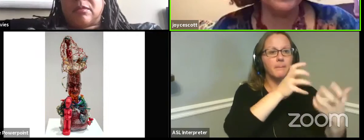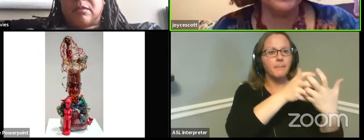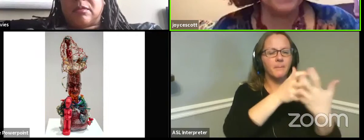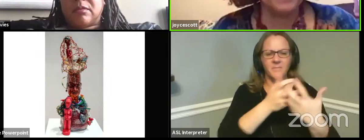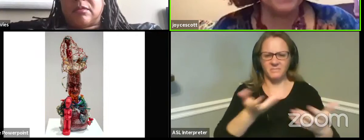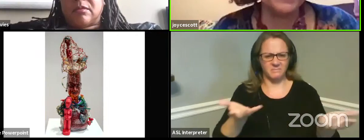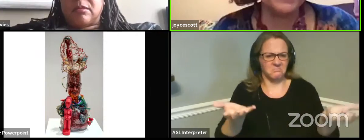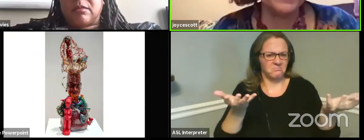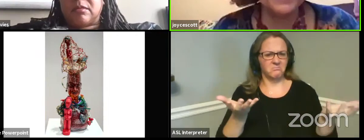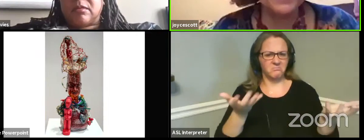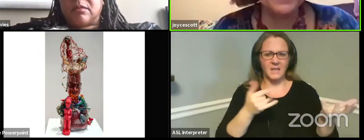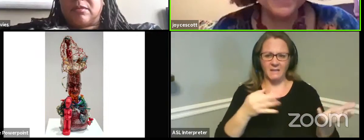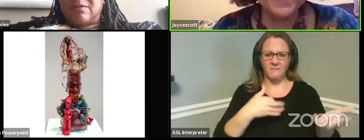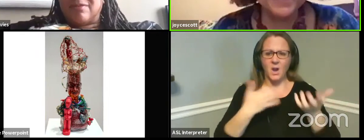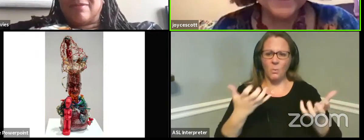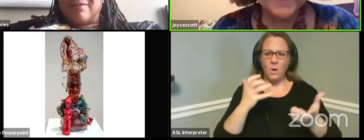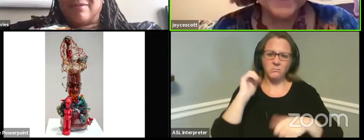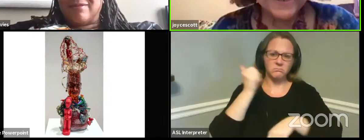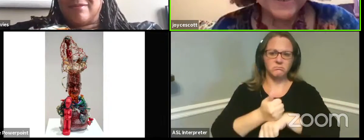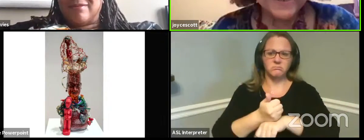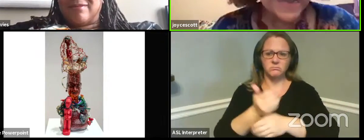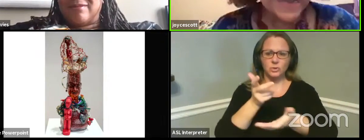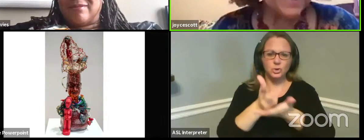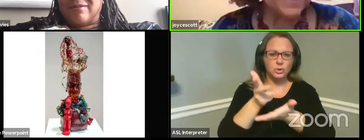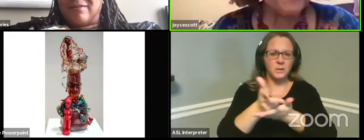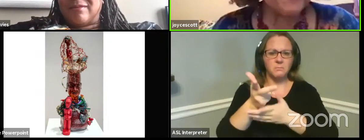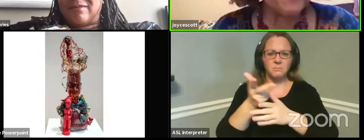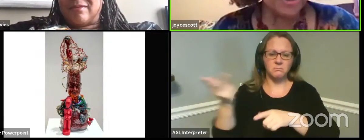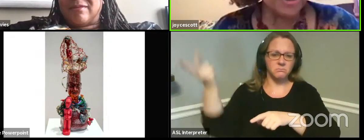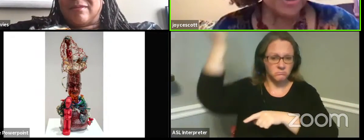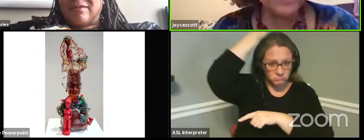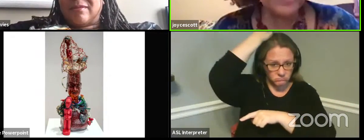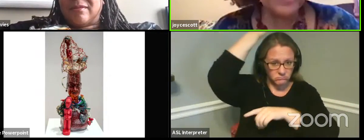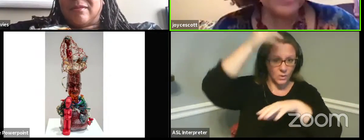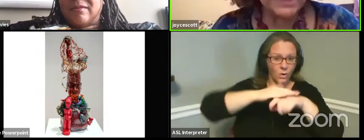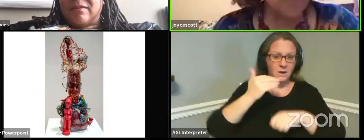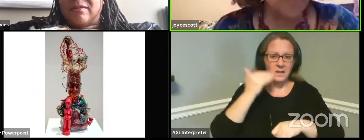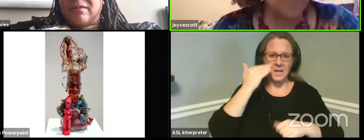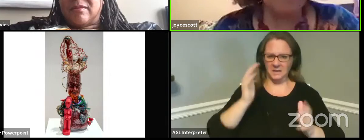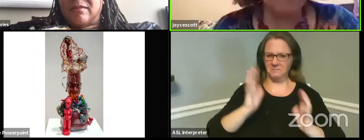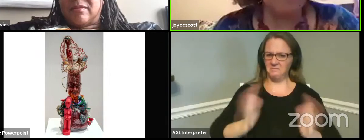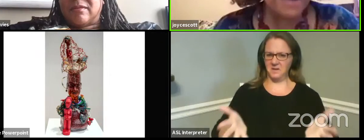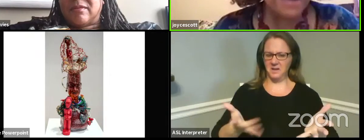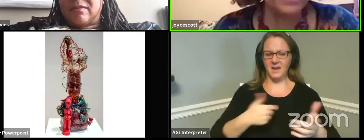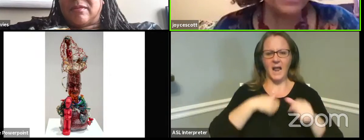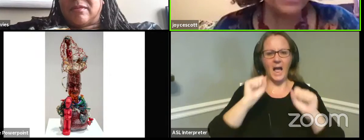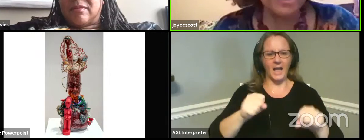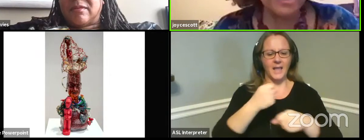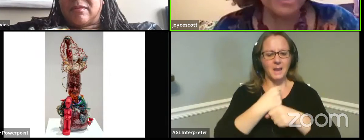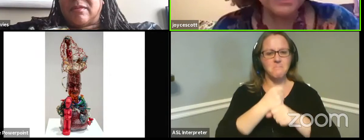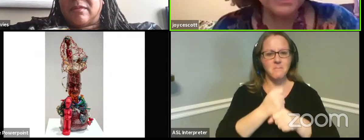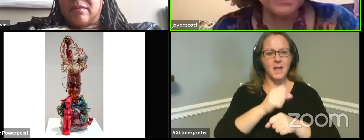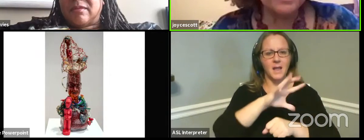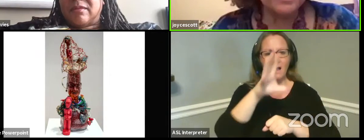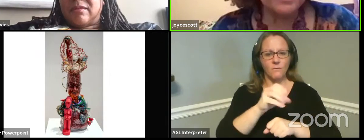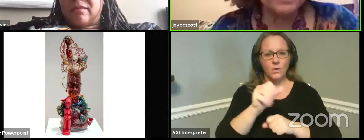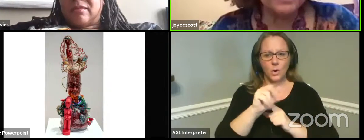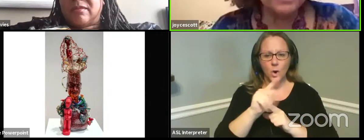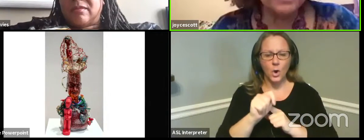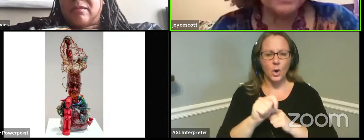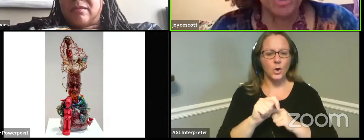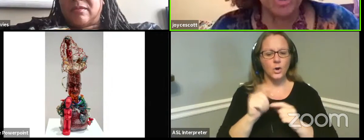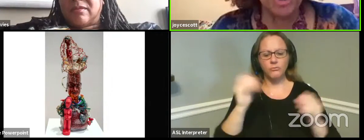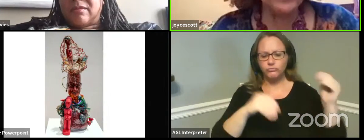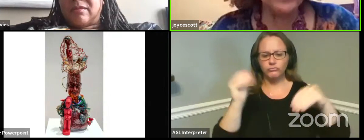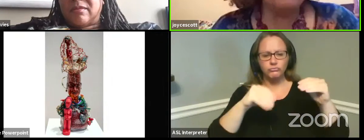ship on somebody's head. I can mix African art, cast work from African art, have